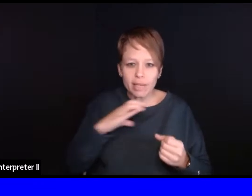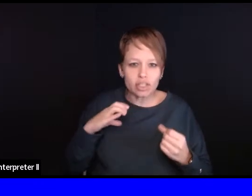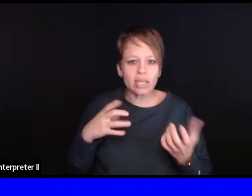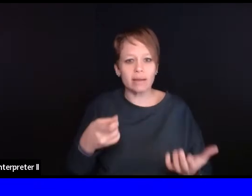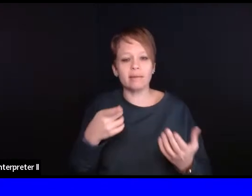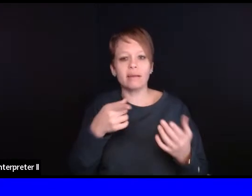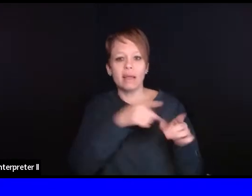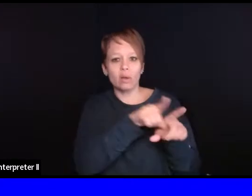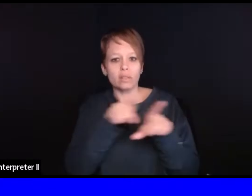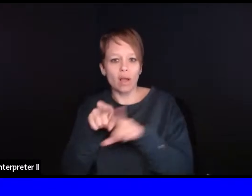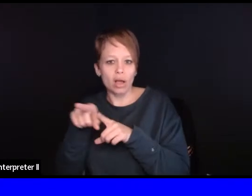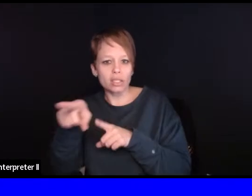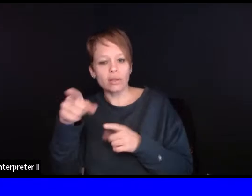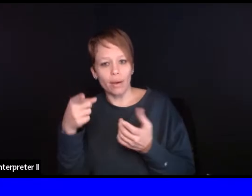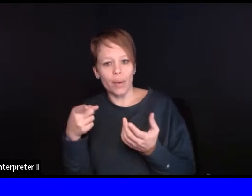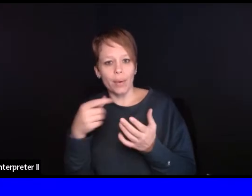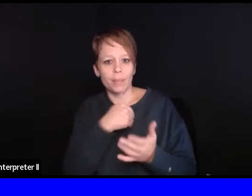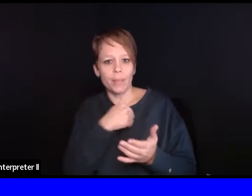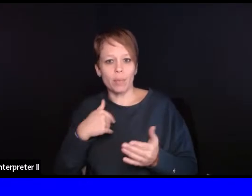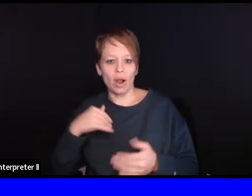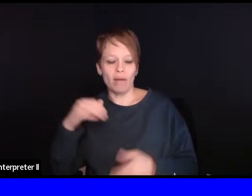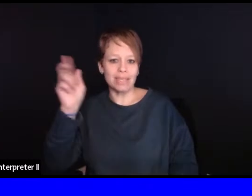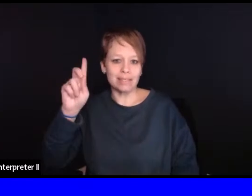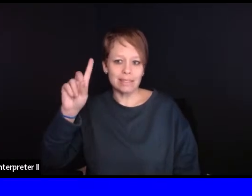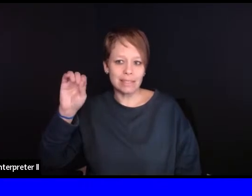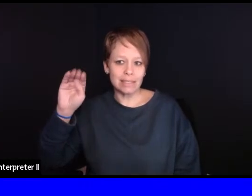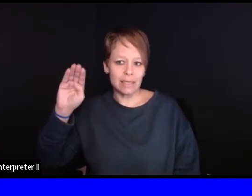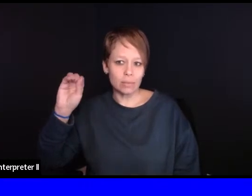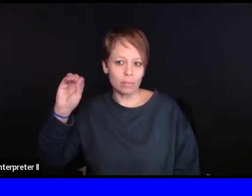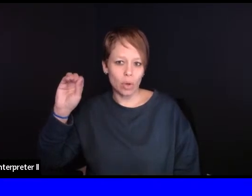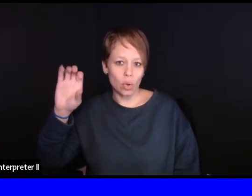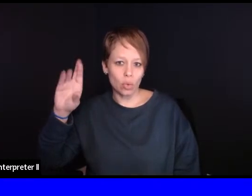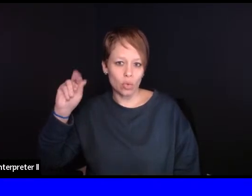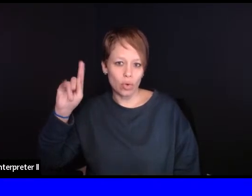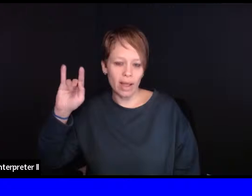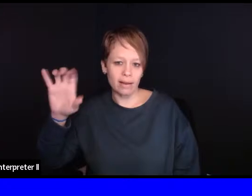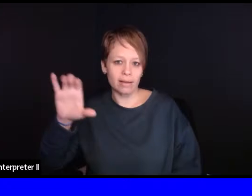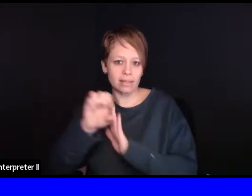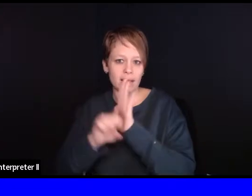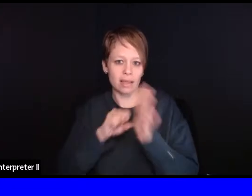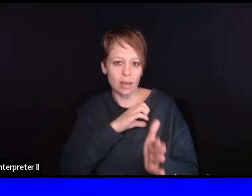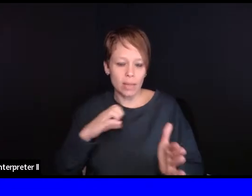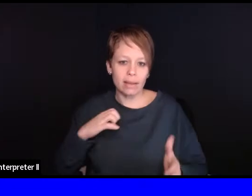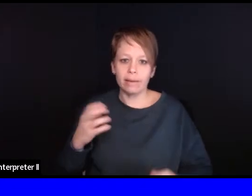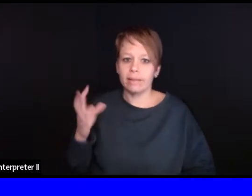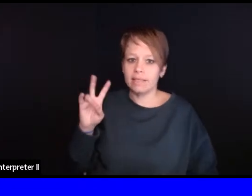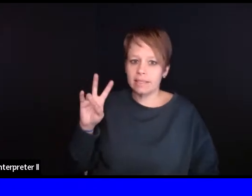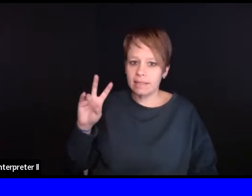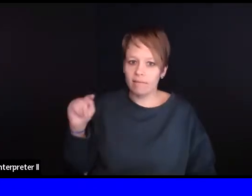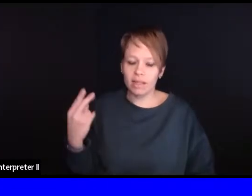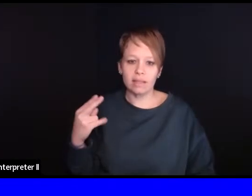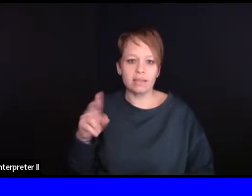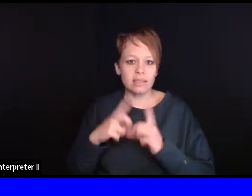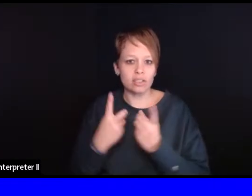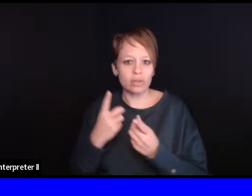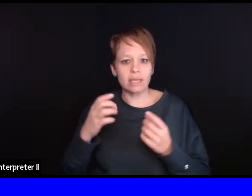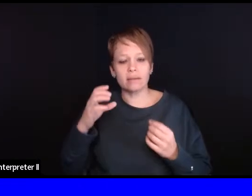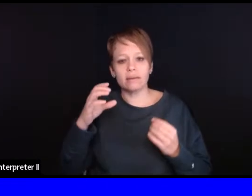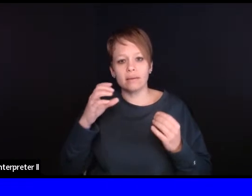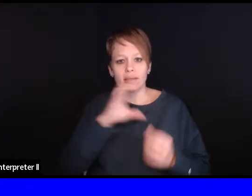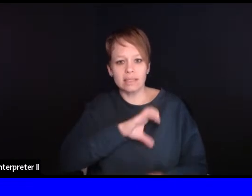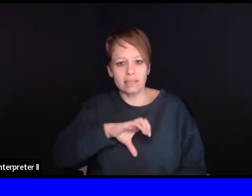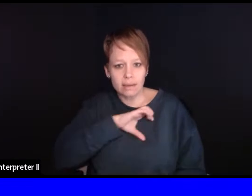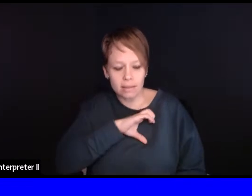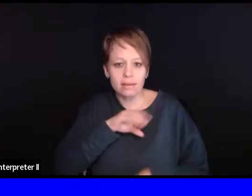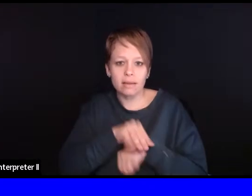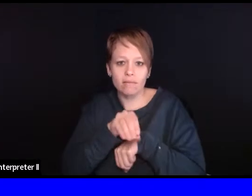State Committee, the 7th District Citizens Advisory Council, and a number